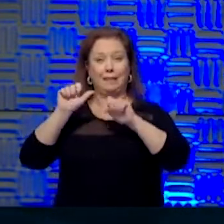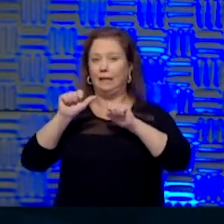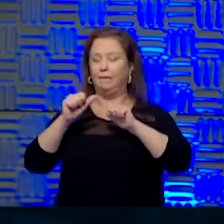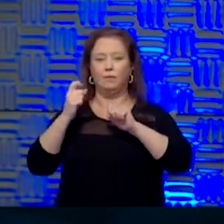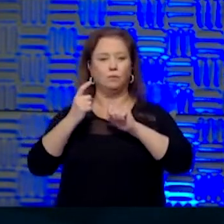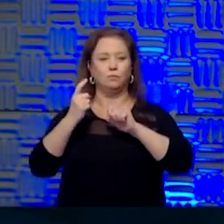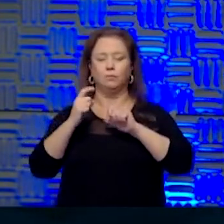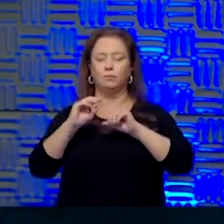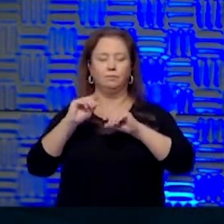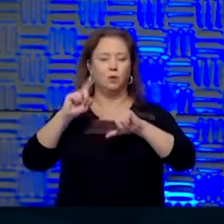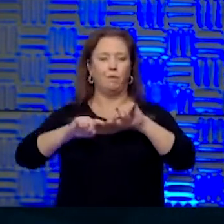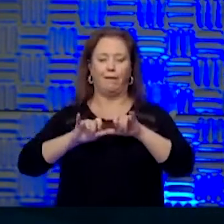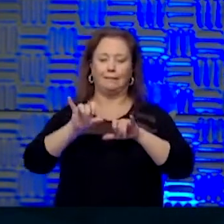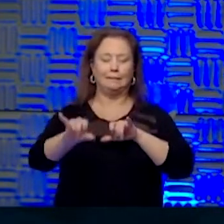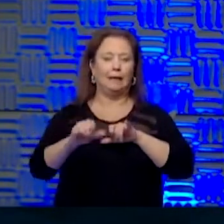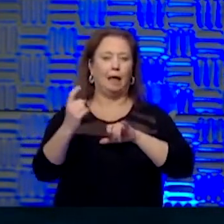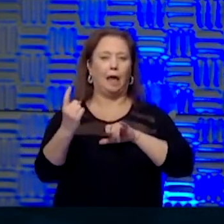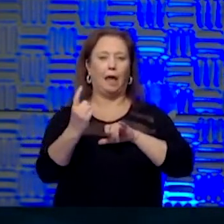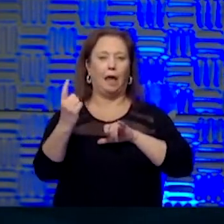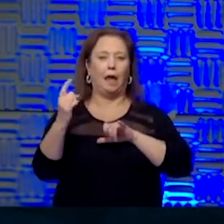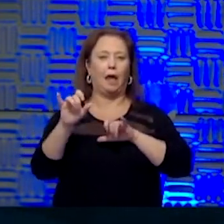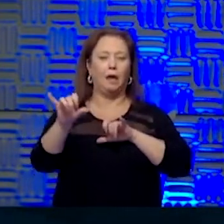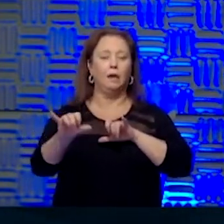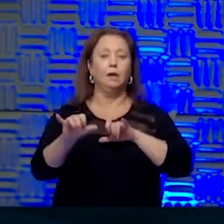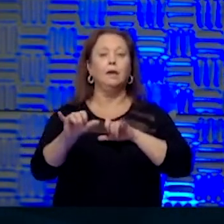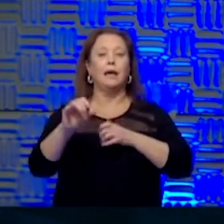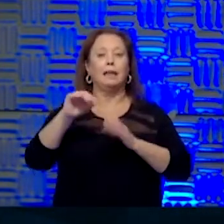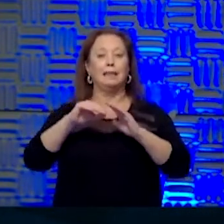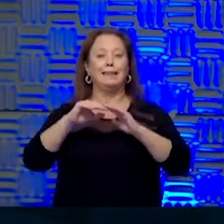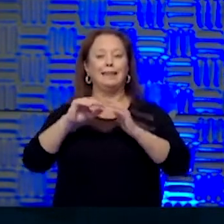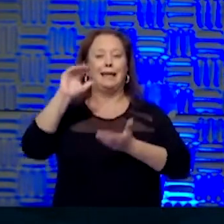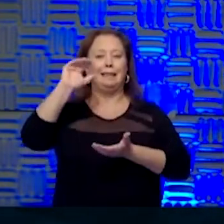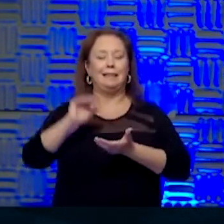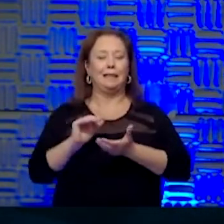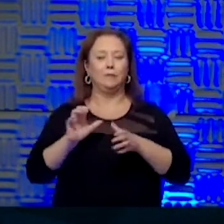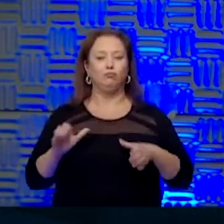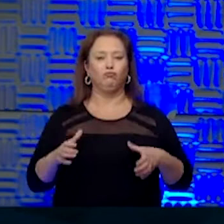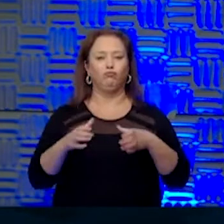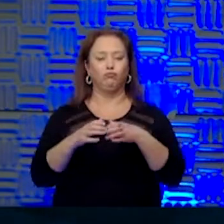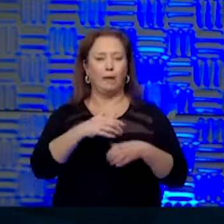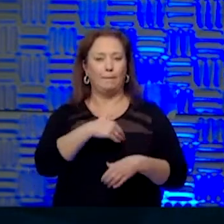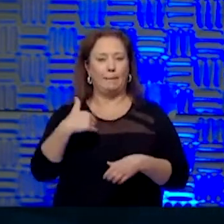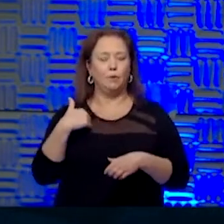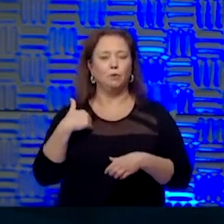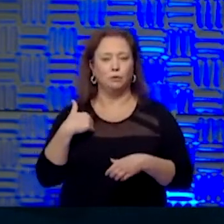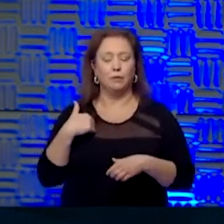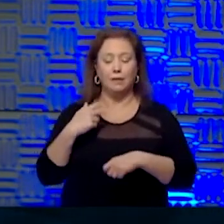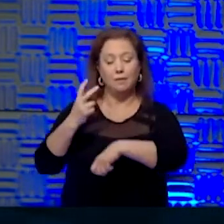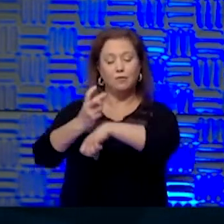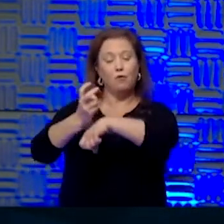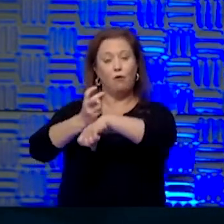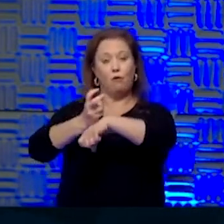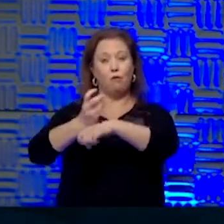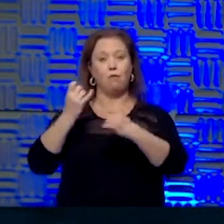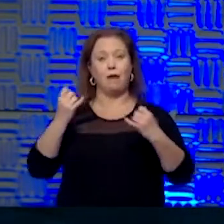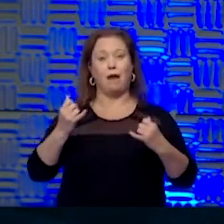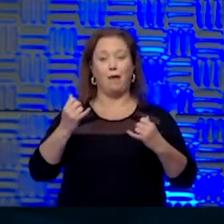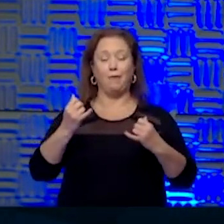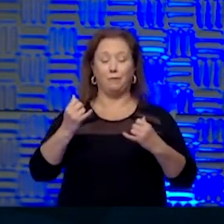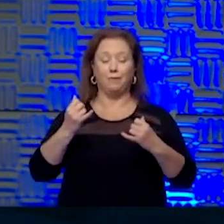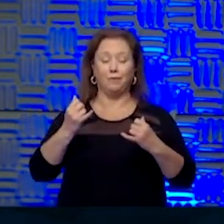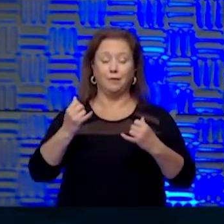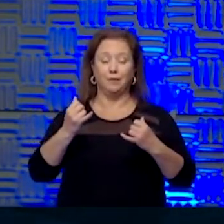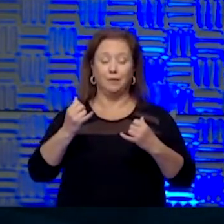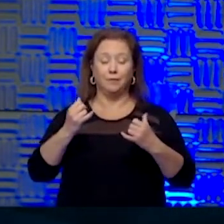lingering and a lot less congregating of members, making it much more difficult in a sense to do our jobs, in